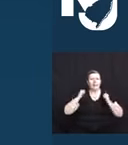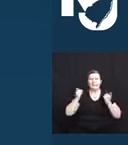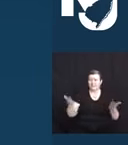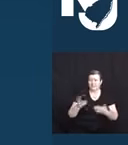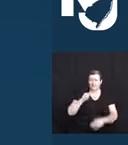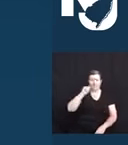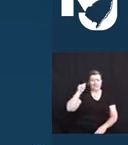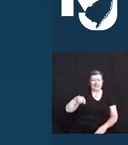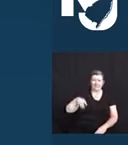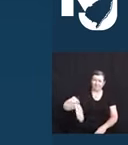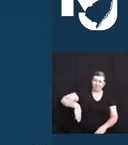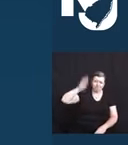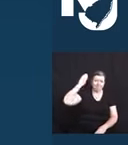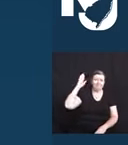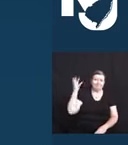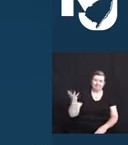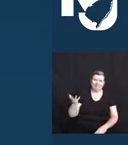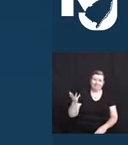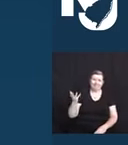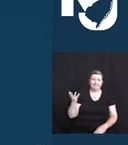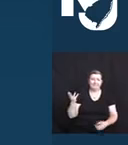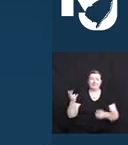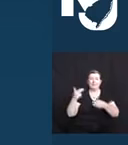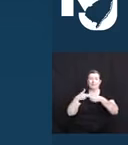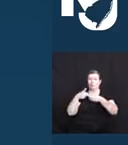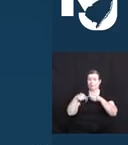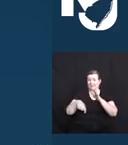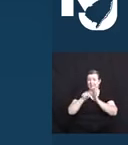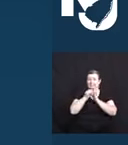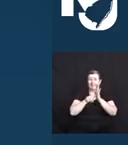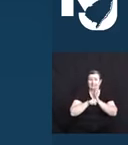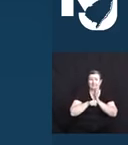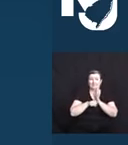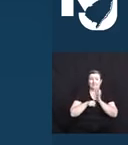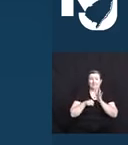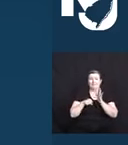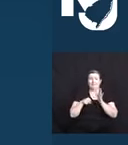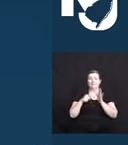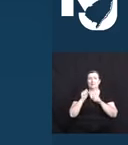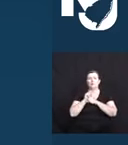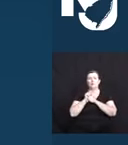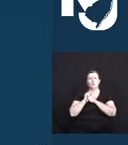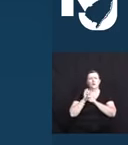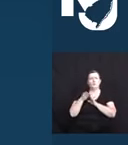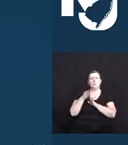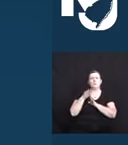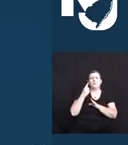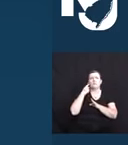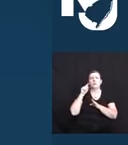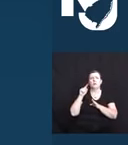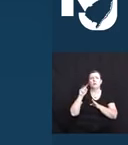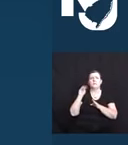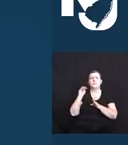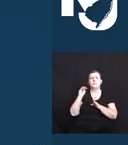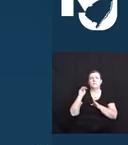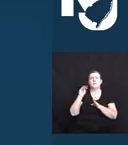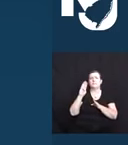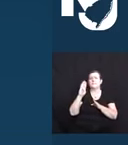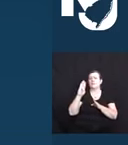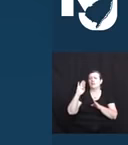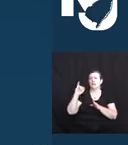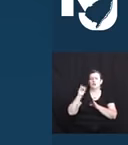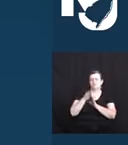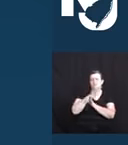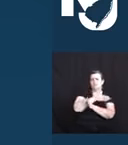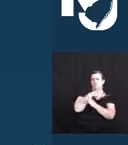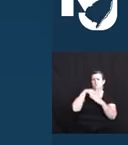Before joining state service, Juki worked for the public affairs firm MBI Gluckshaw, where we have lots of good friends,